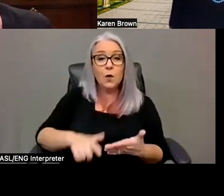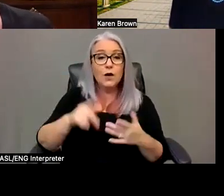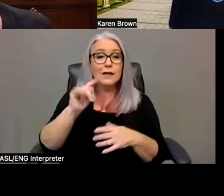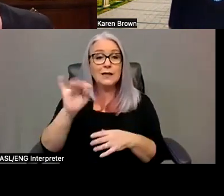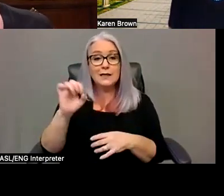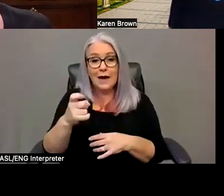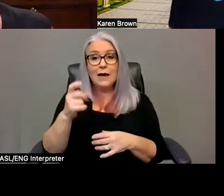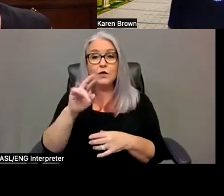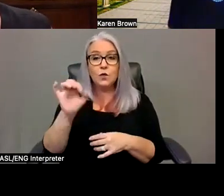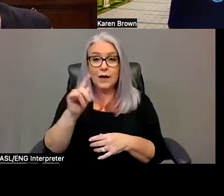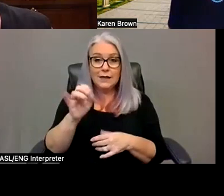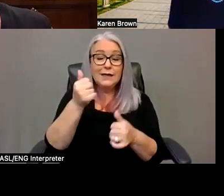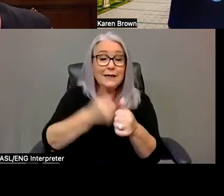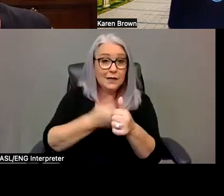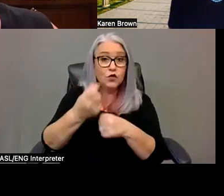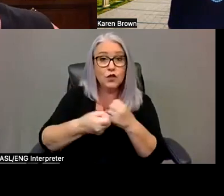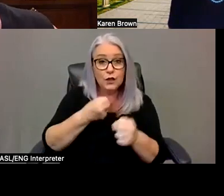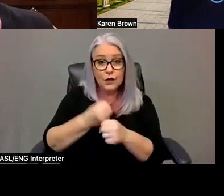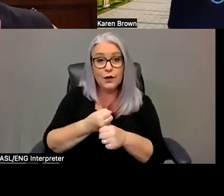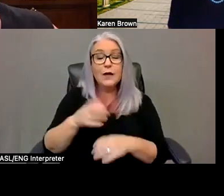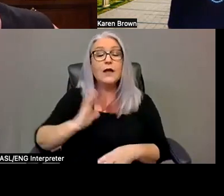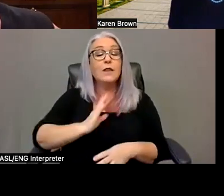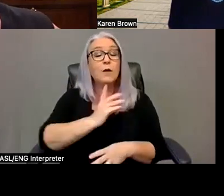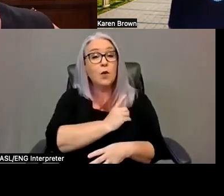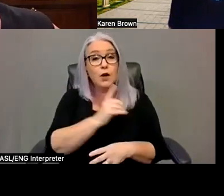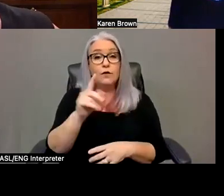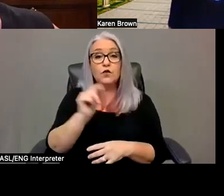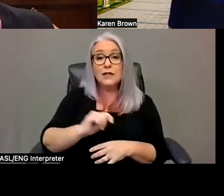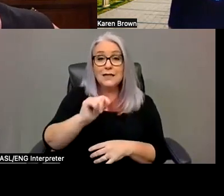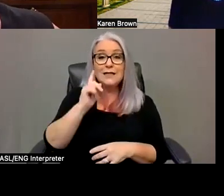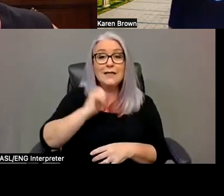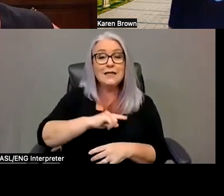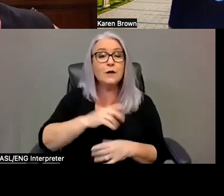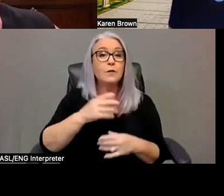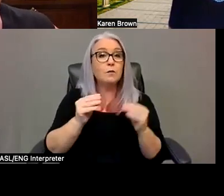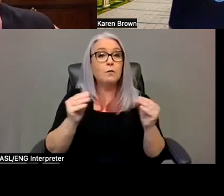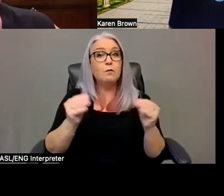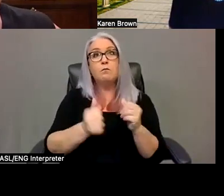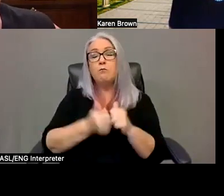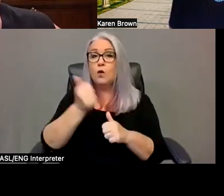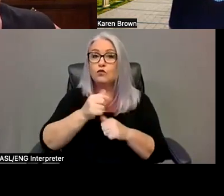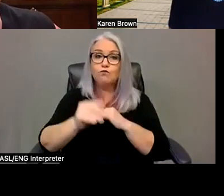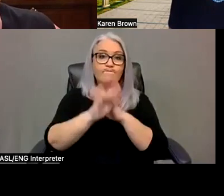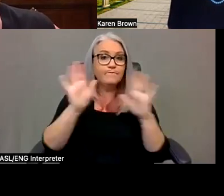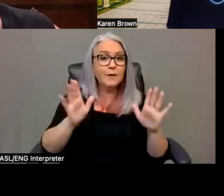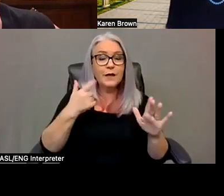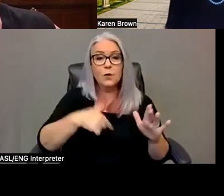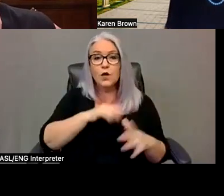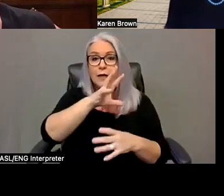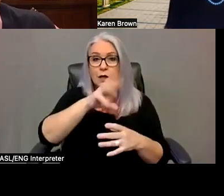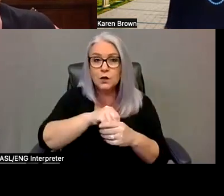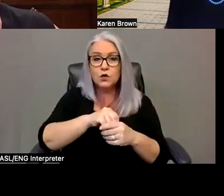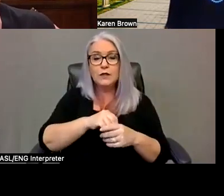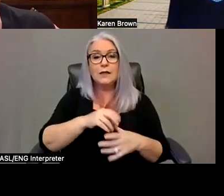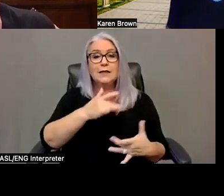year. The Board of Trustees is the most transparent ever, and inclusion and equity are at the heart of every decision we